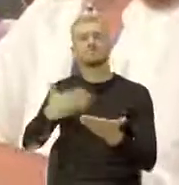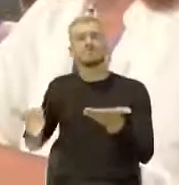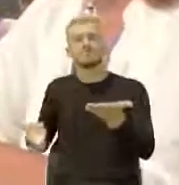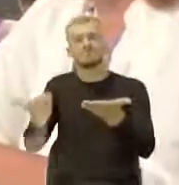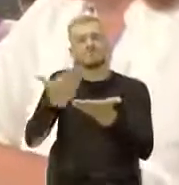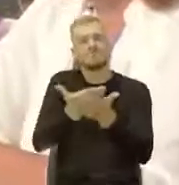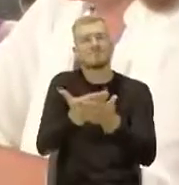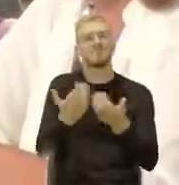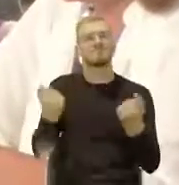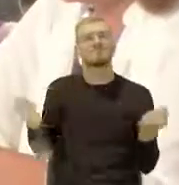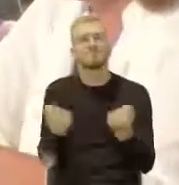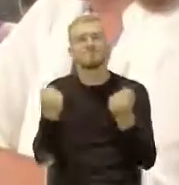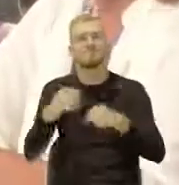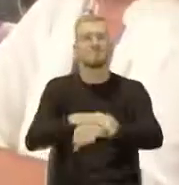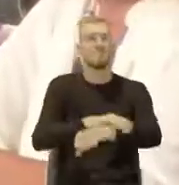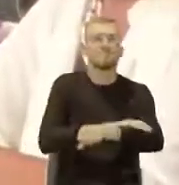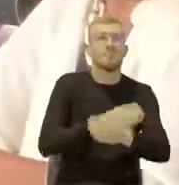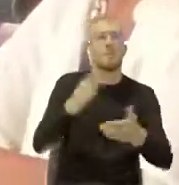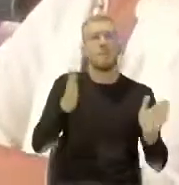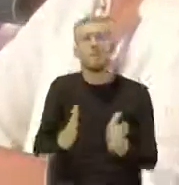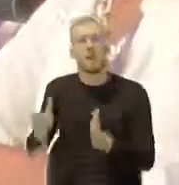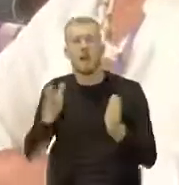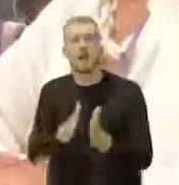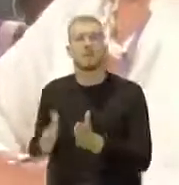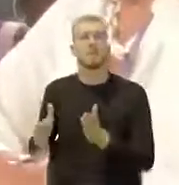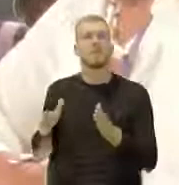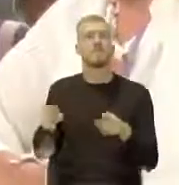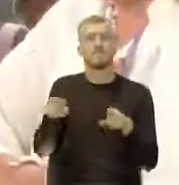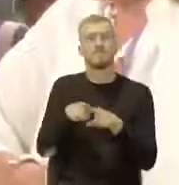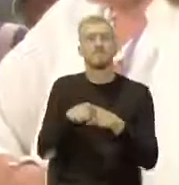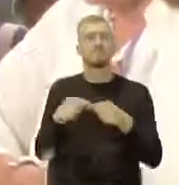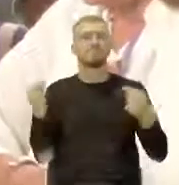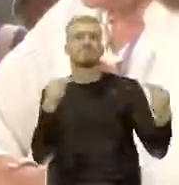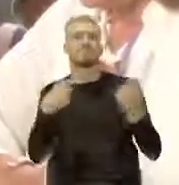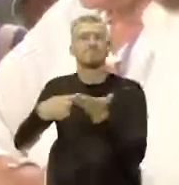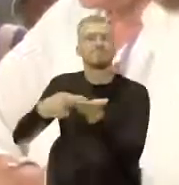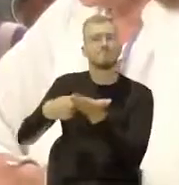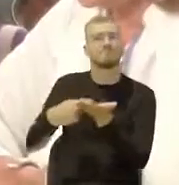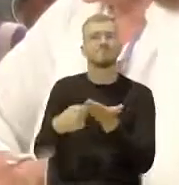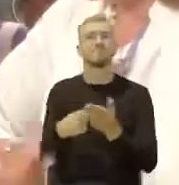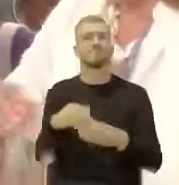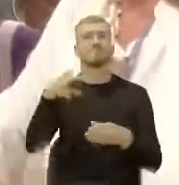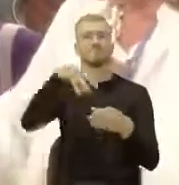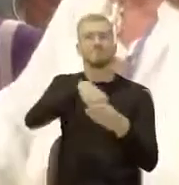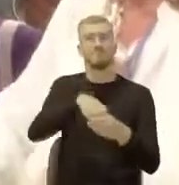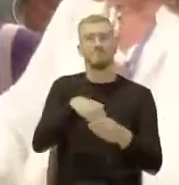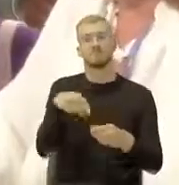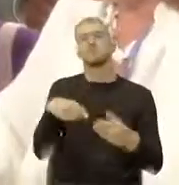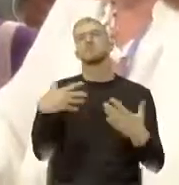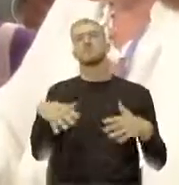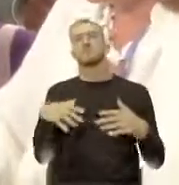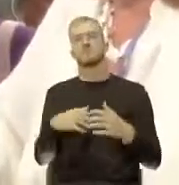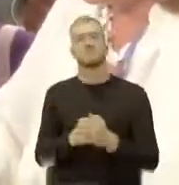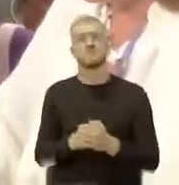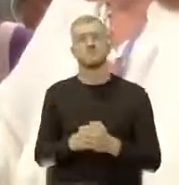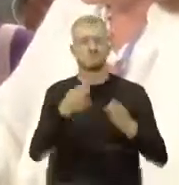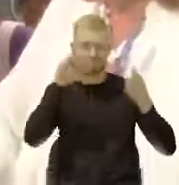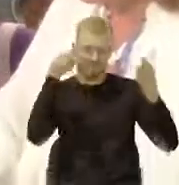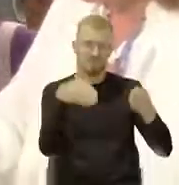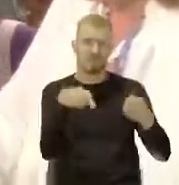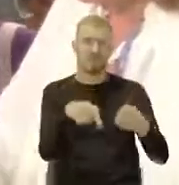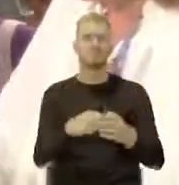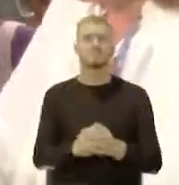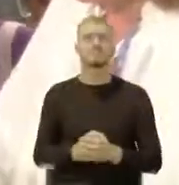that we should push and move forward during our meeting here in the United, in the Global Urban